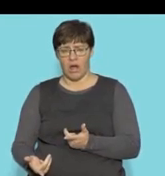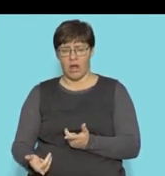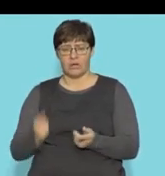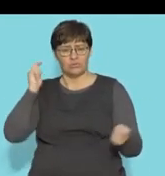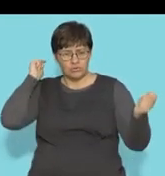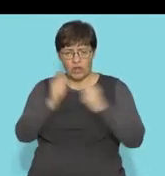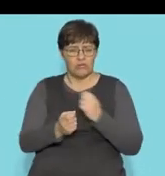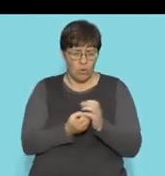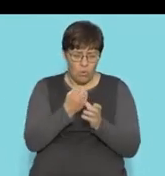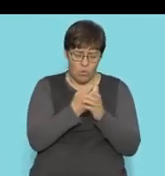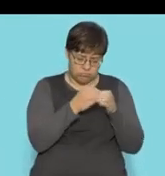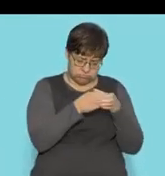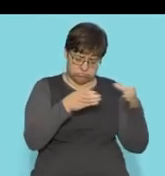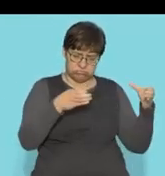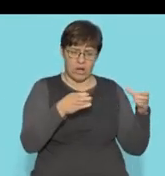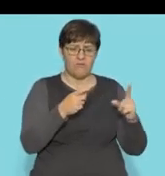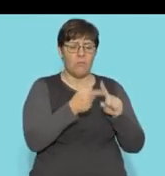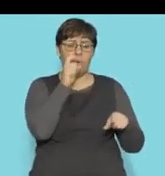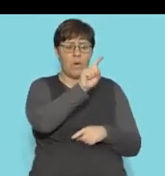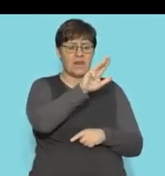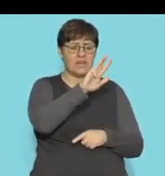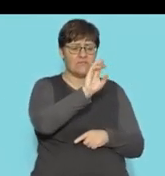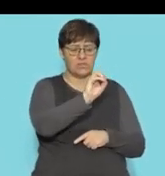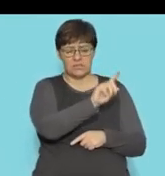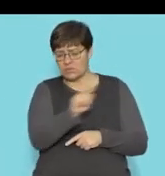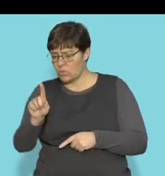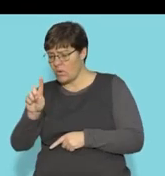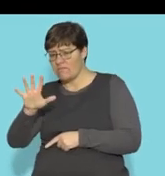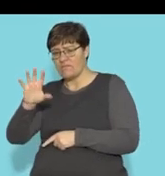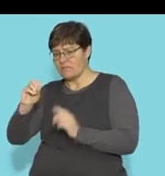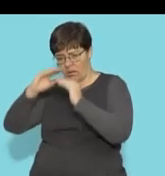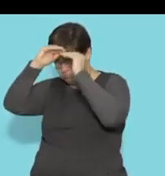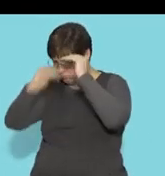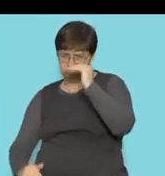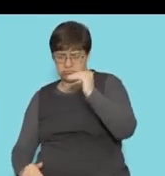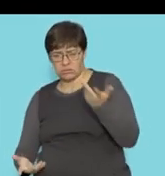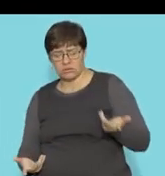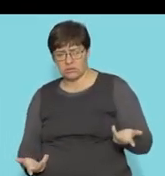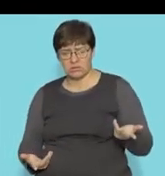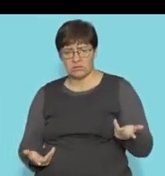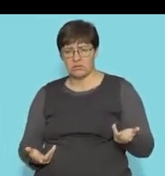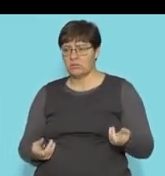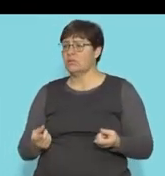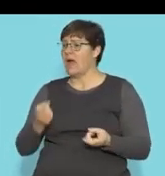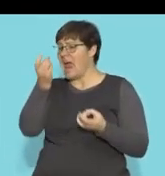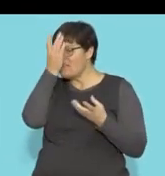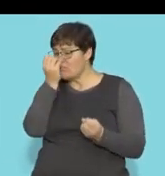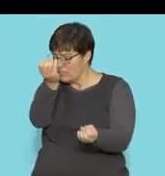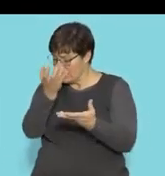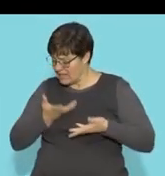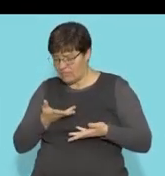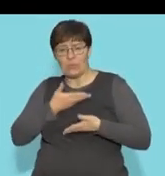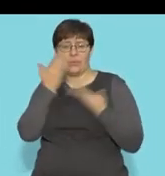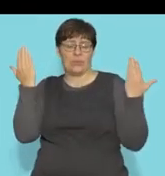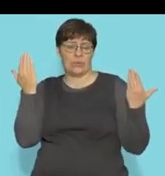in population from 1940 to 1950? We are not given this